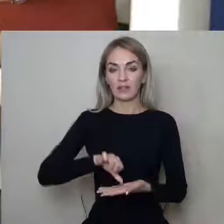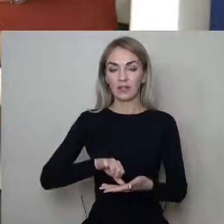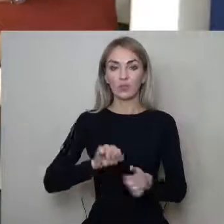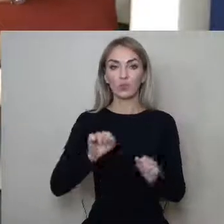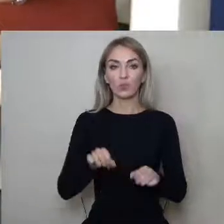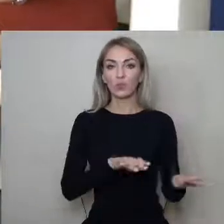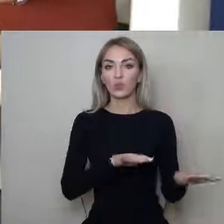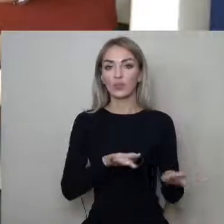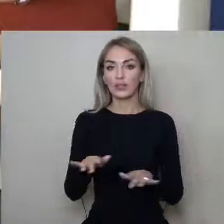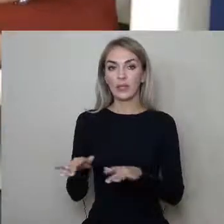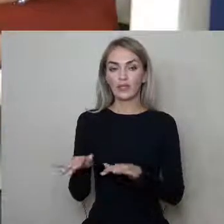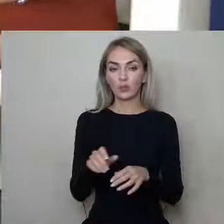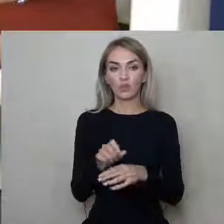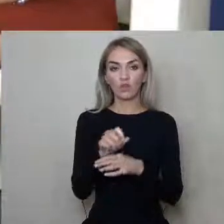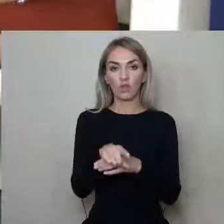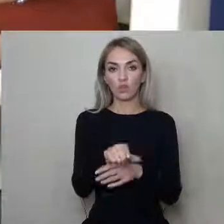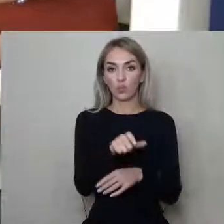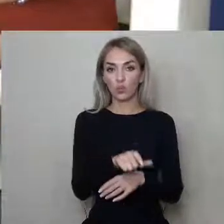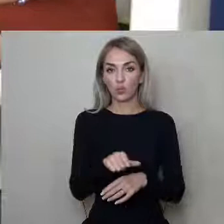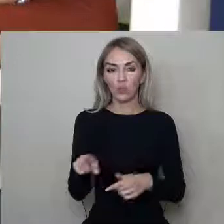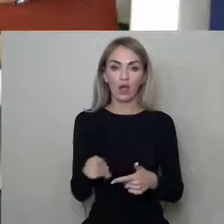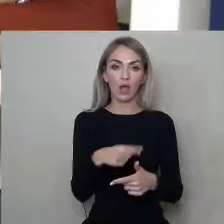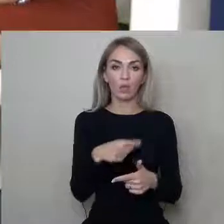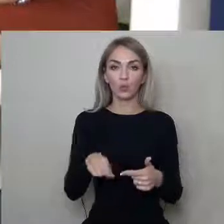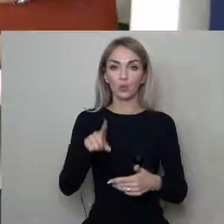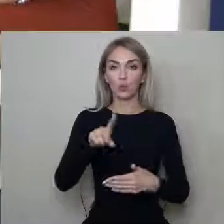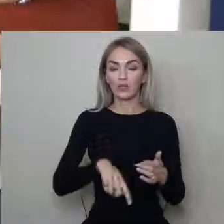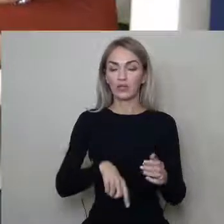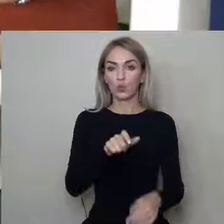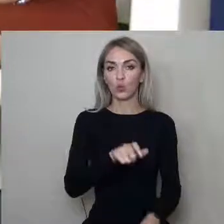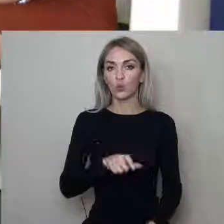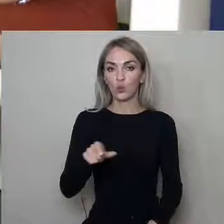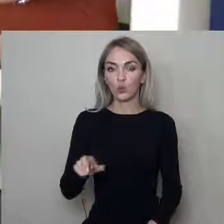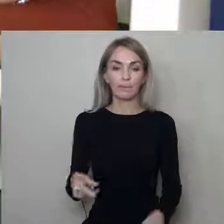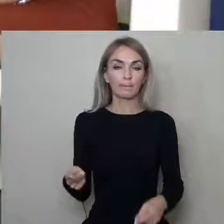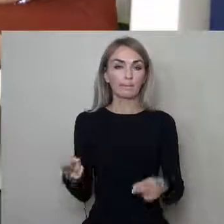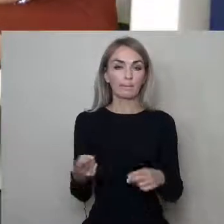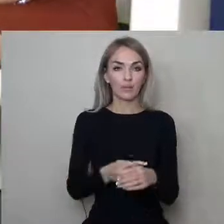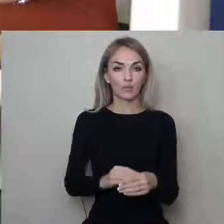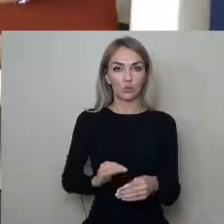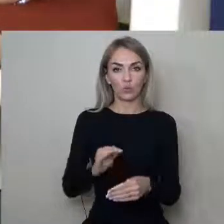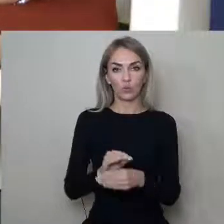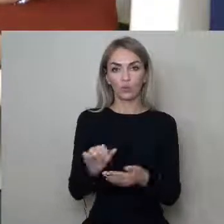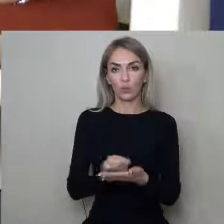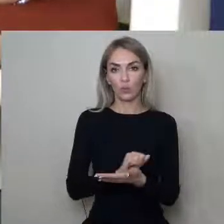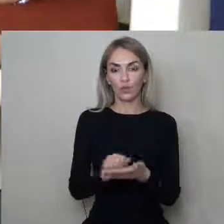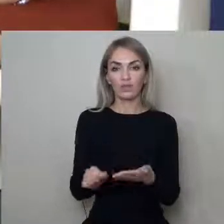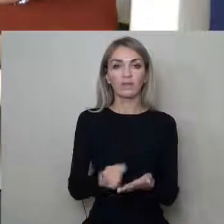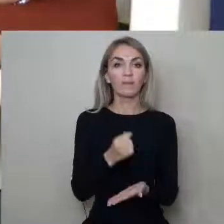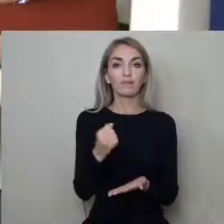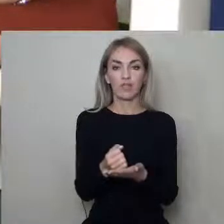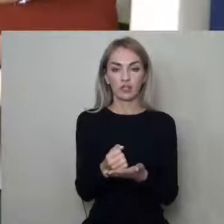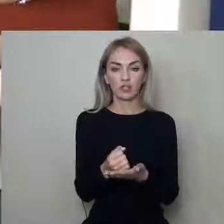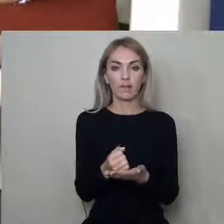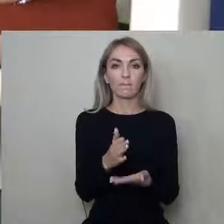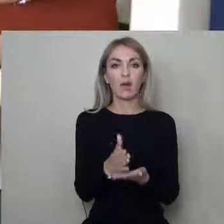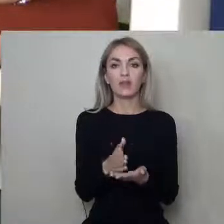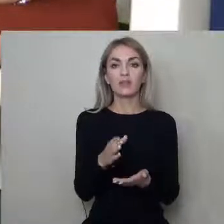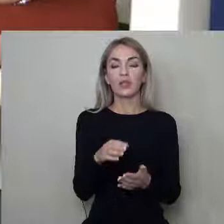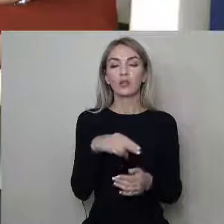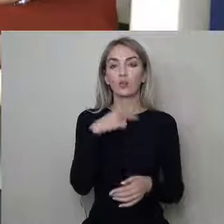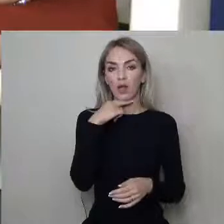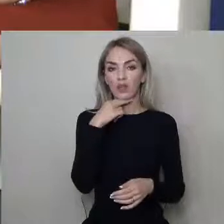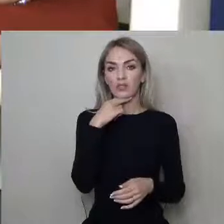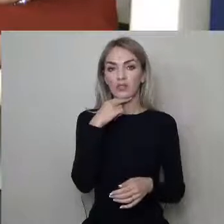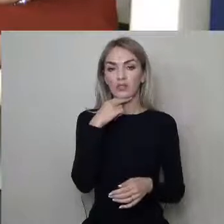can have authorized persons and their proxies as representatives without additional documents to